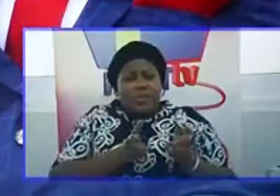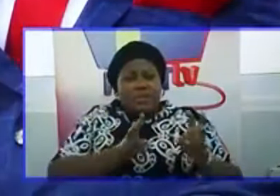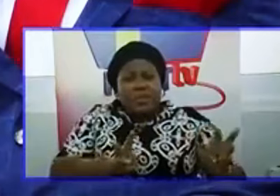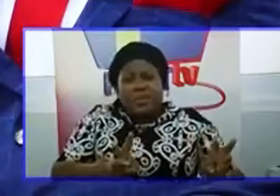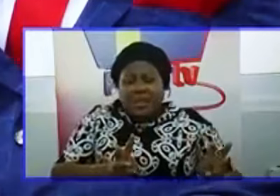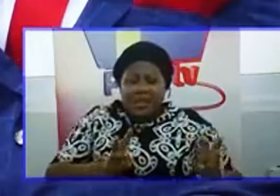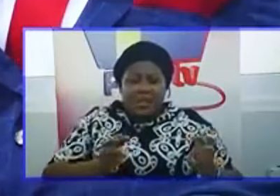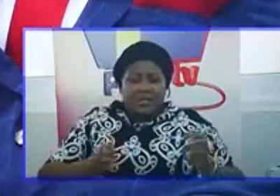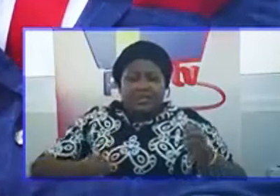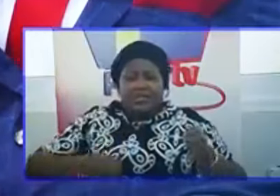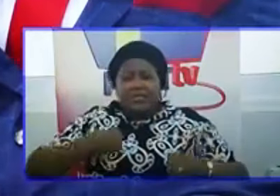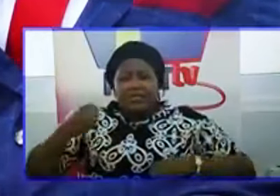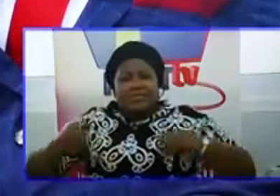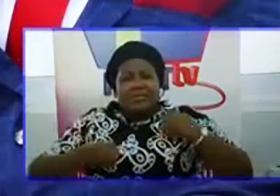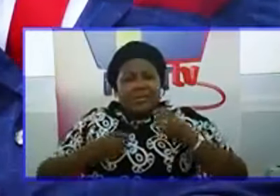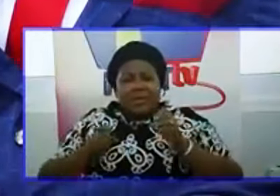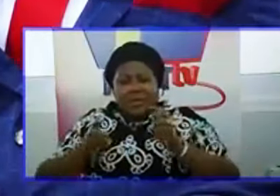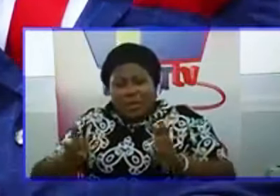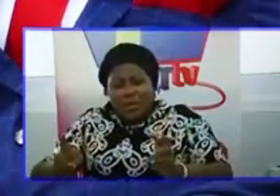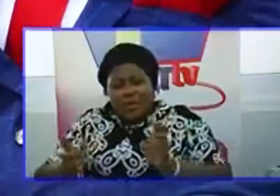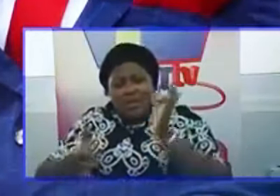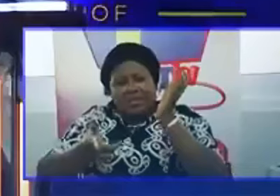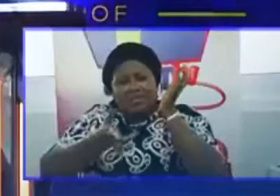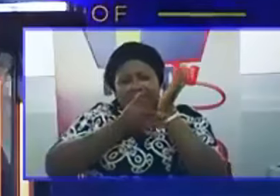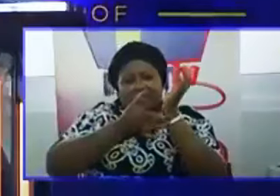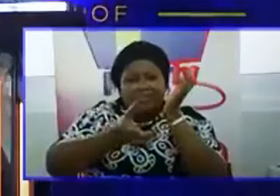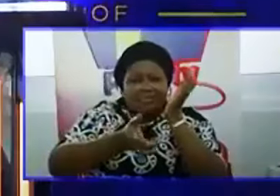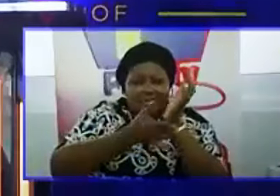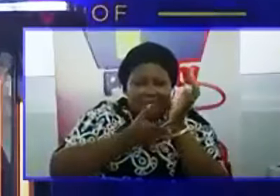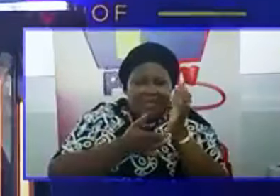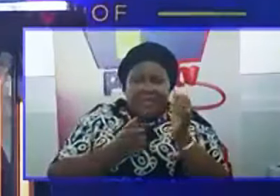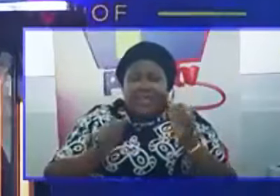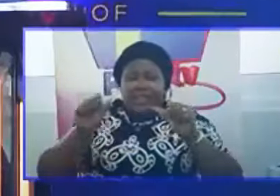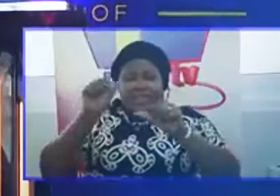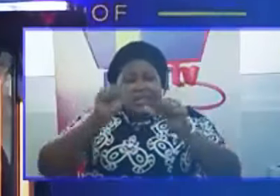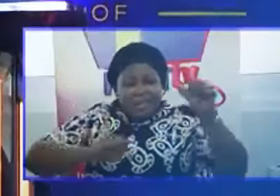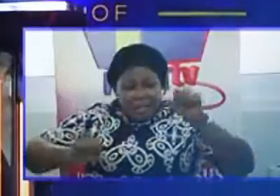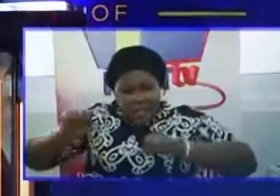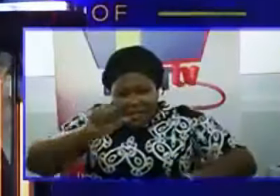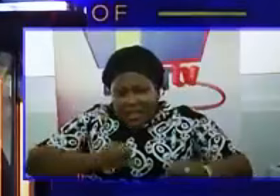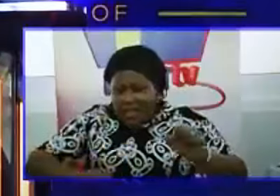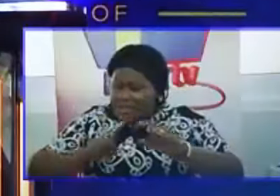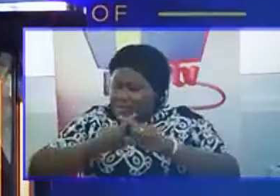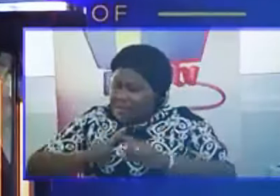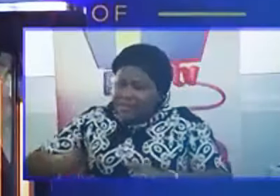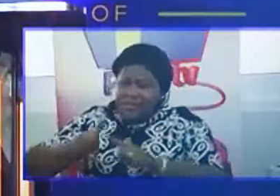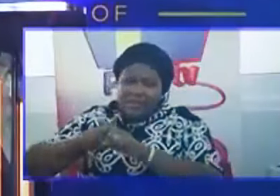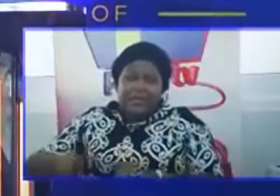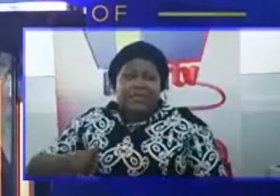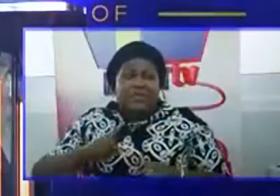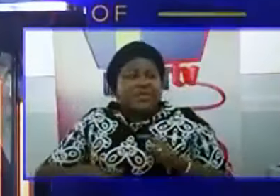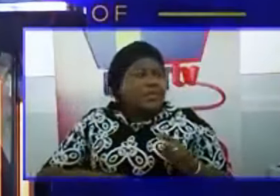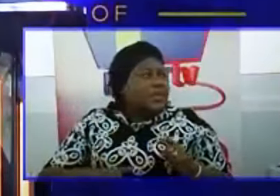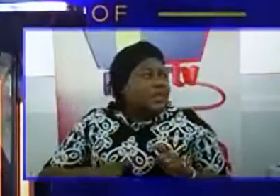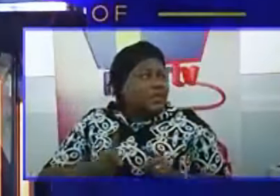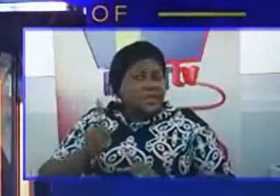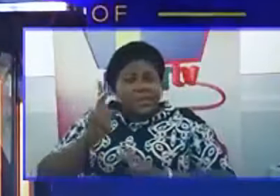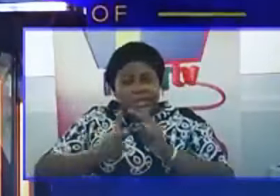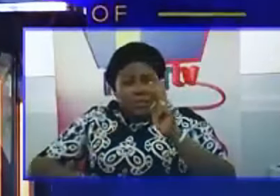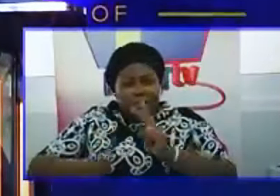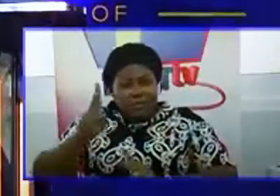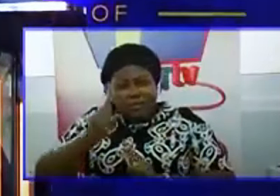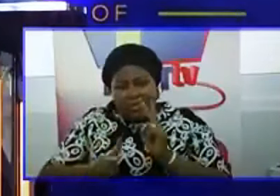entertainment, science and technology, literature, politics, statesman, and what have you. These individuals